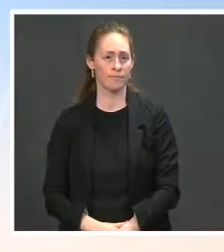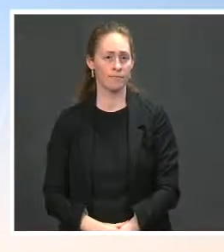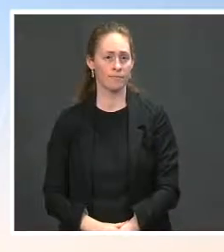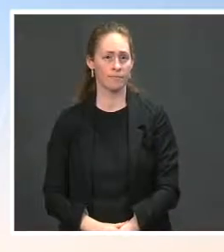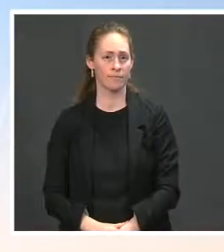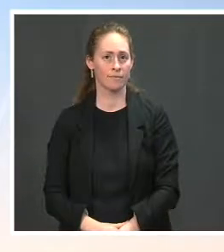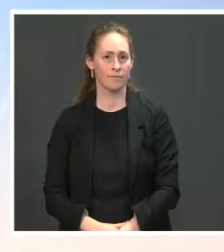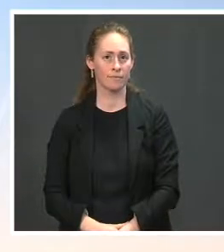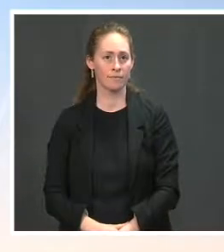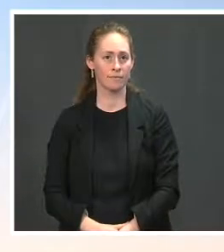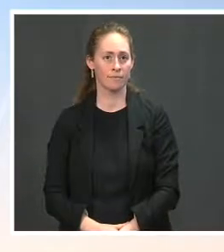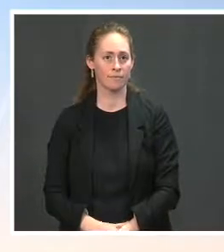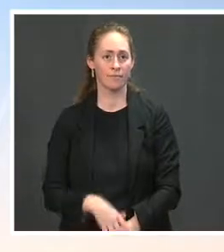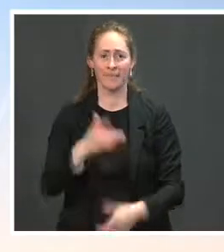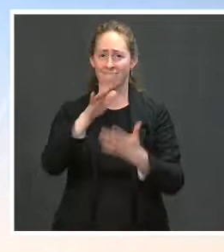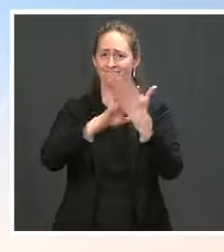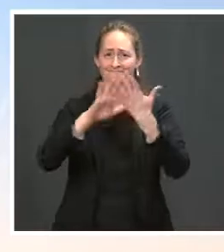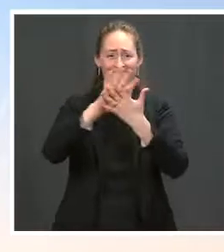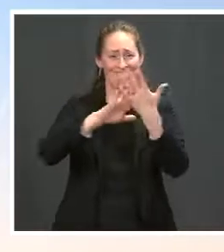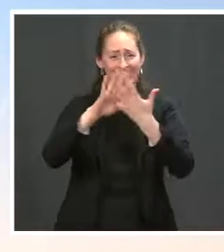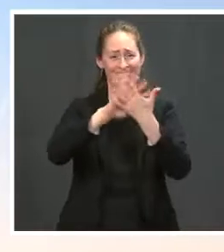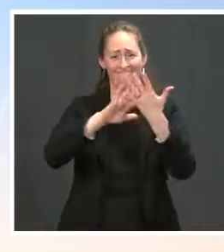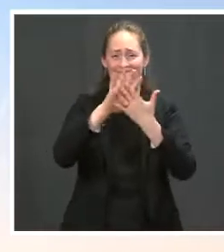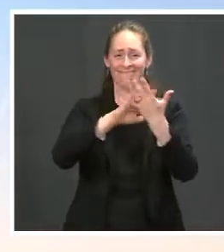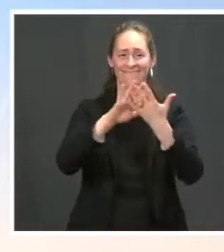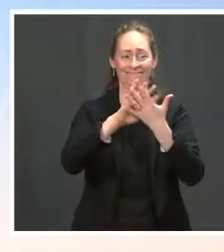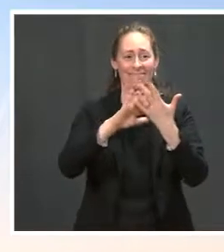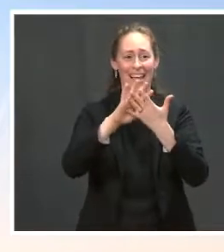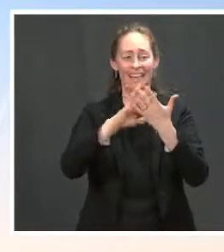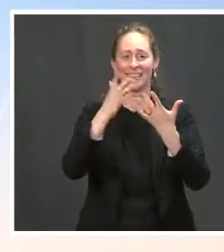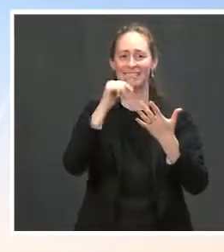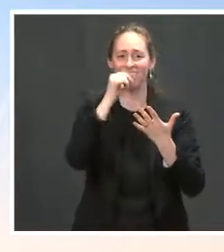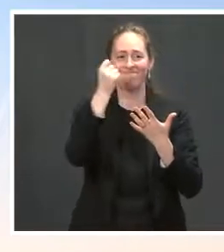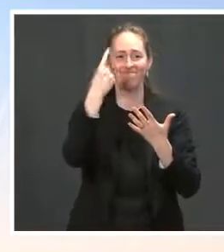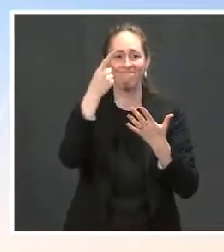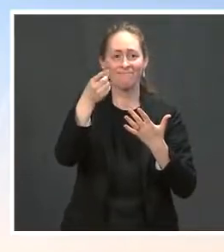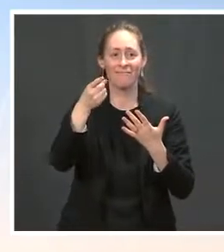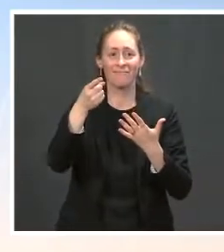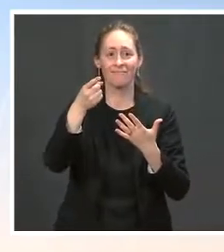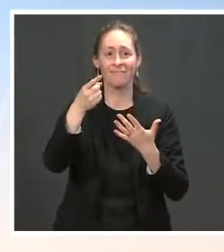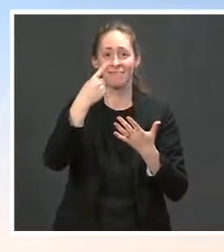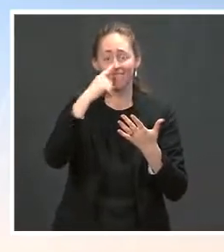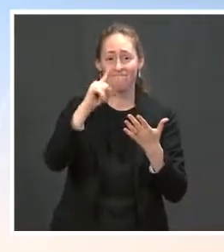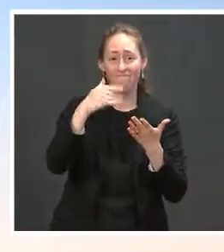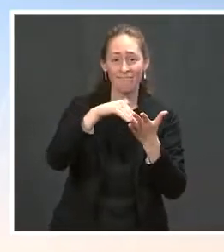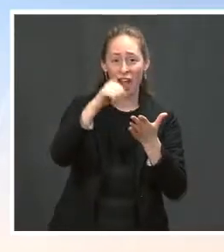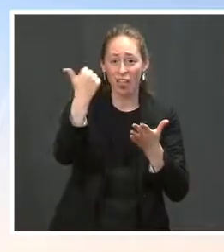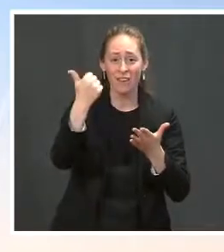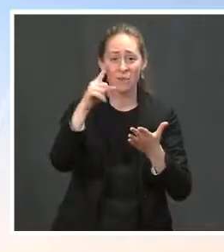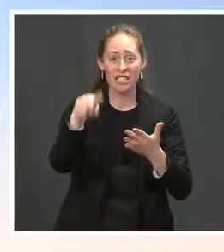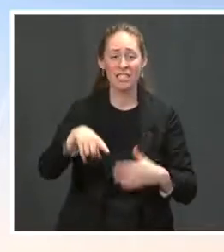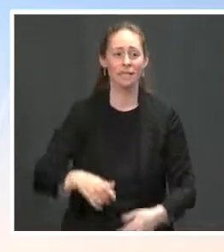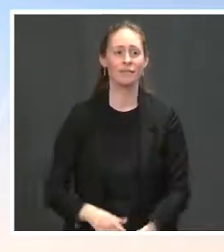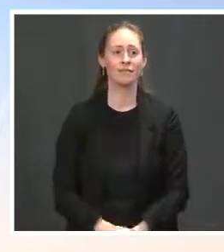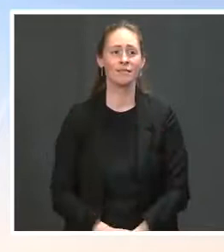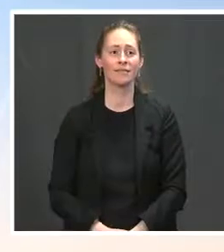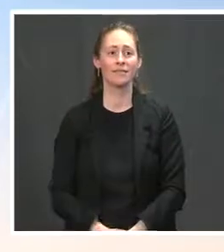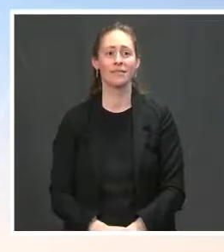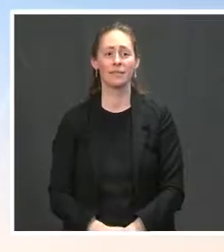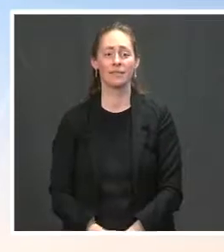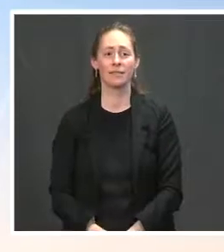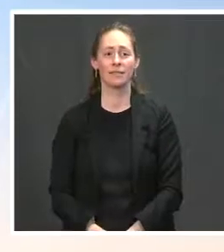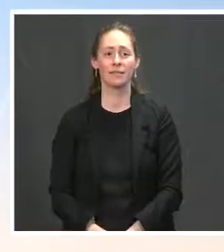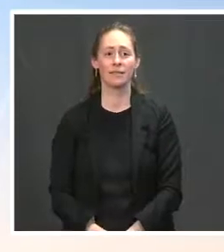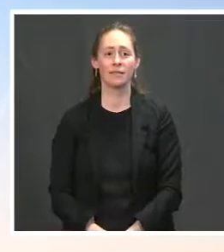I can confirm there's no basis in fact there. Go ahead. I just want to bring it back to policing. Sure. On a call with George Floyd's